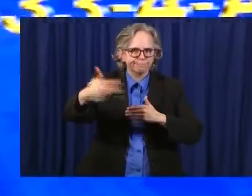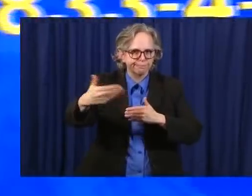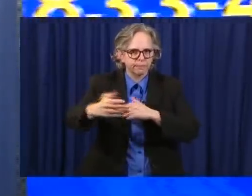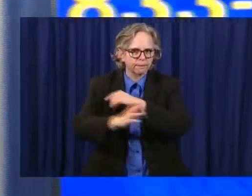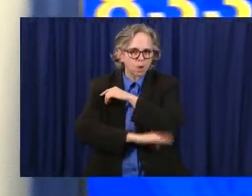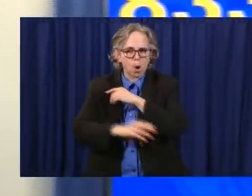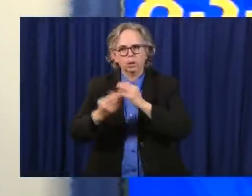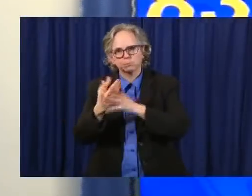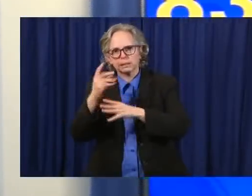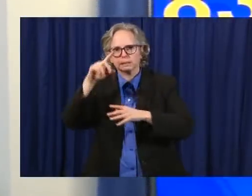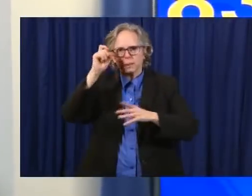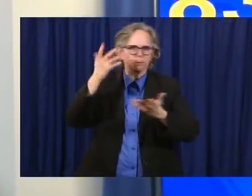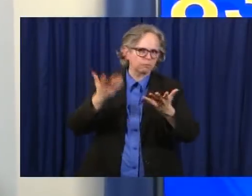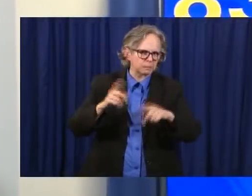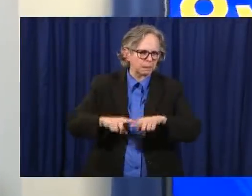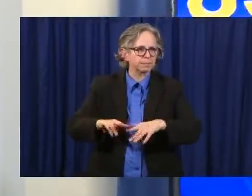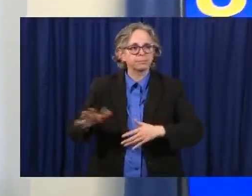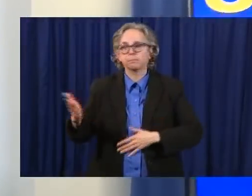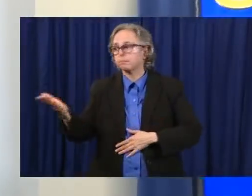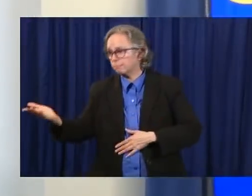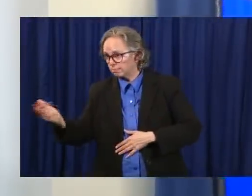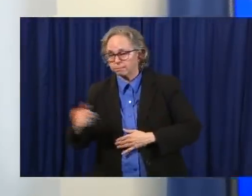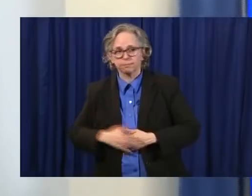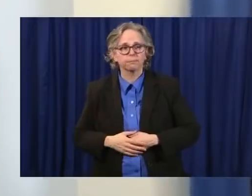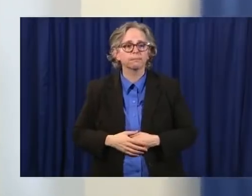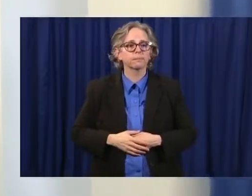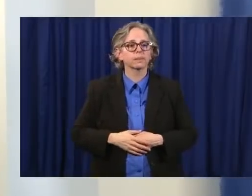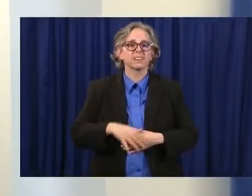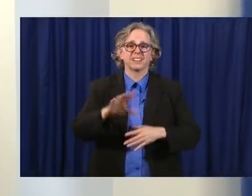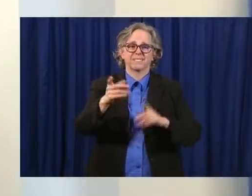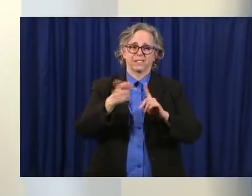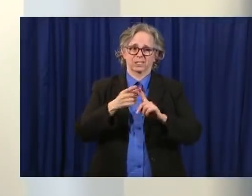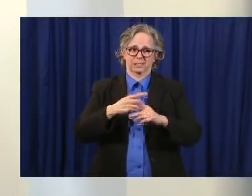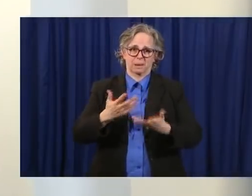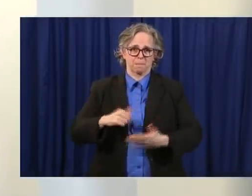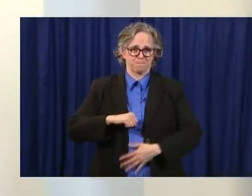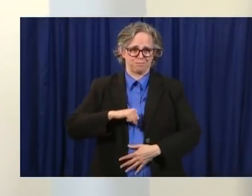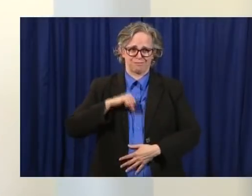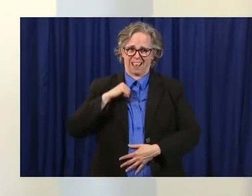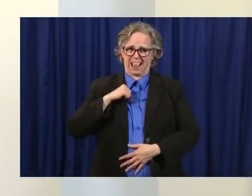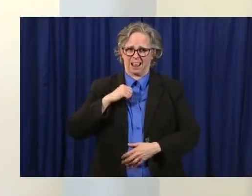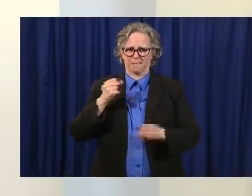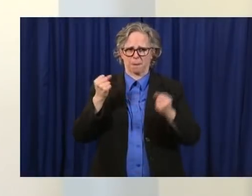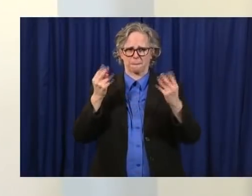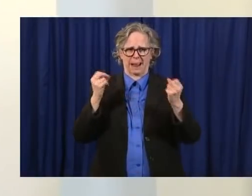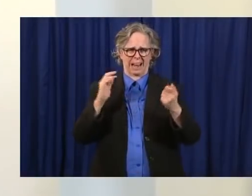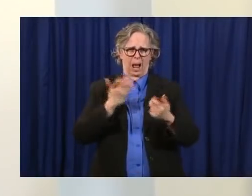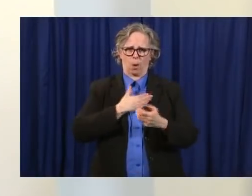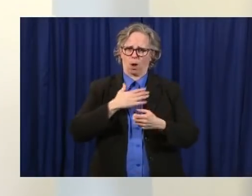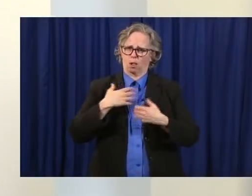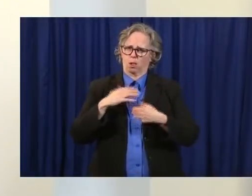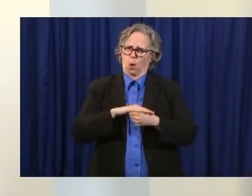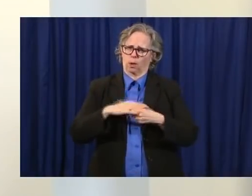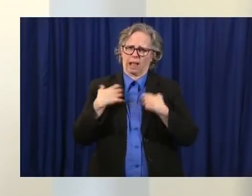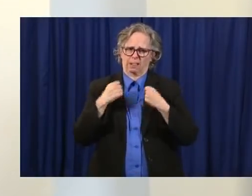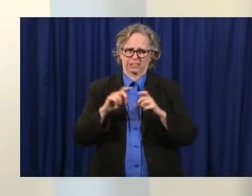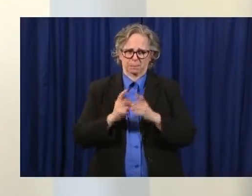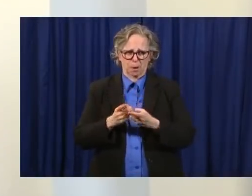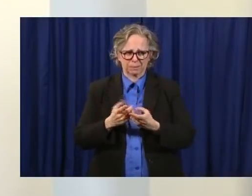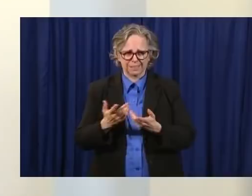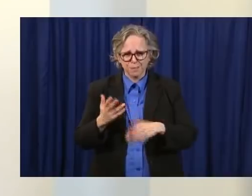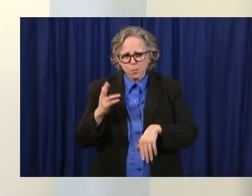just want to say, Governor, that I'm very proud of many of our local health departments because, of course, most public health is